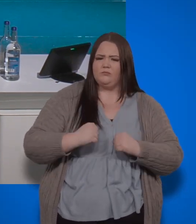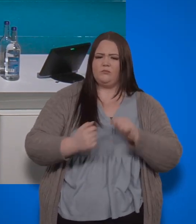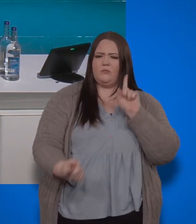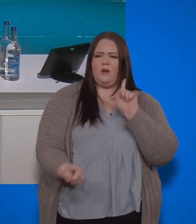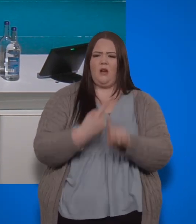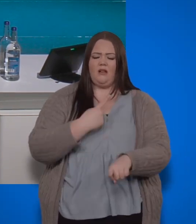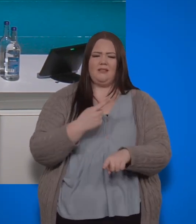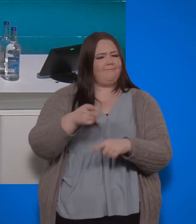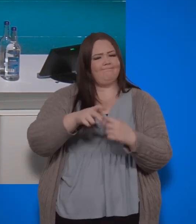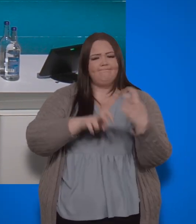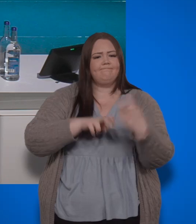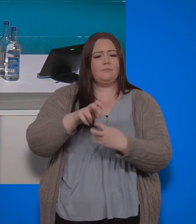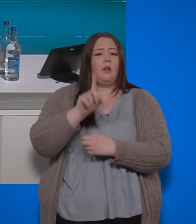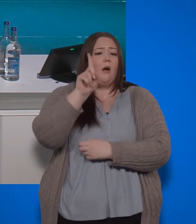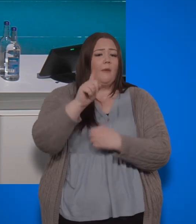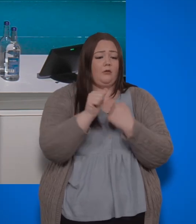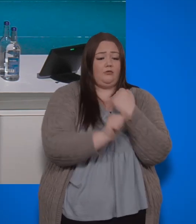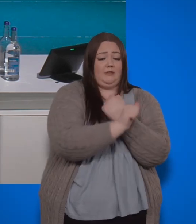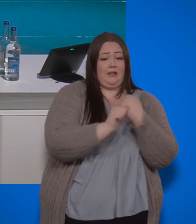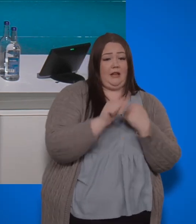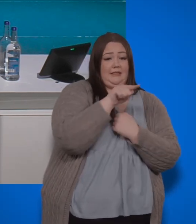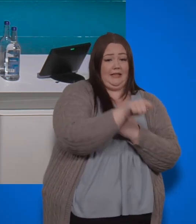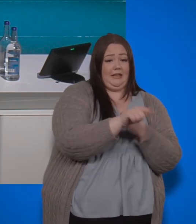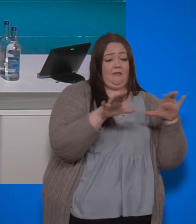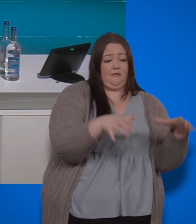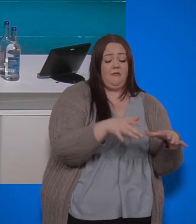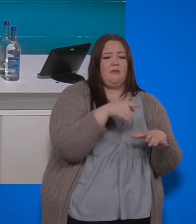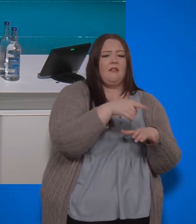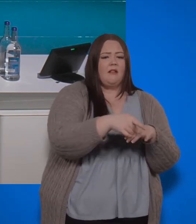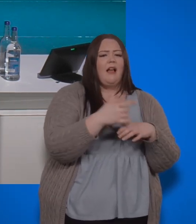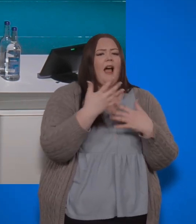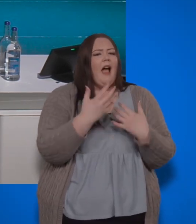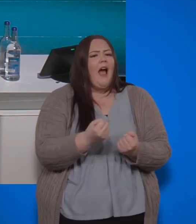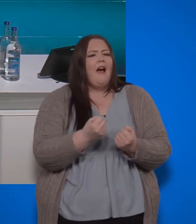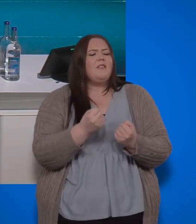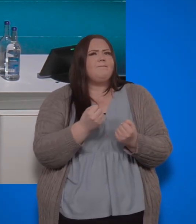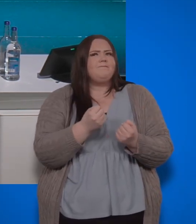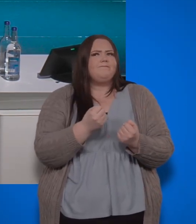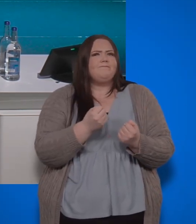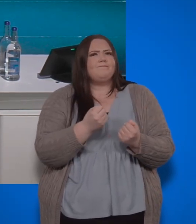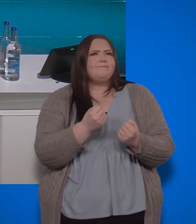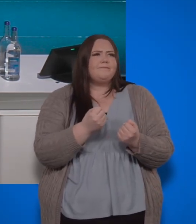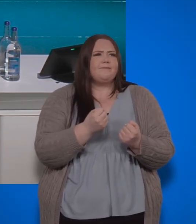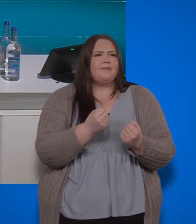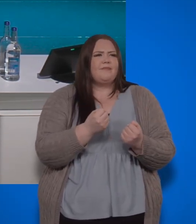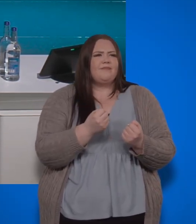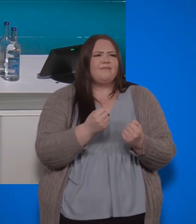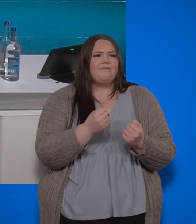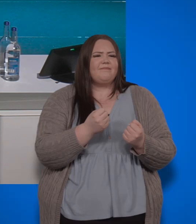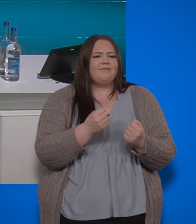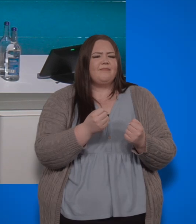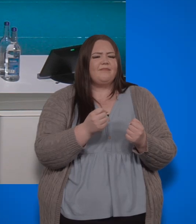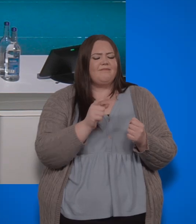coherent, robust reason why. But Orthodox Christianity does, it seems to me, give an astonishingly